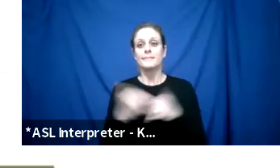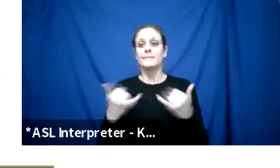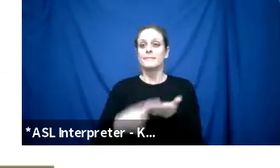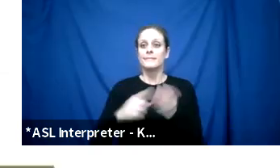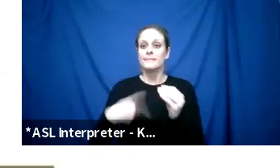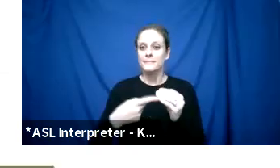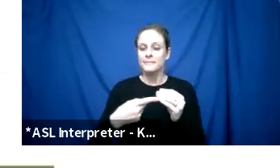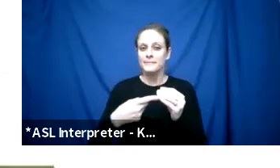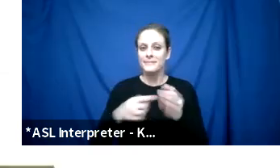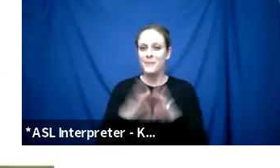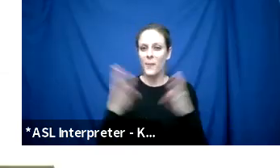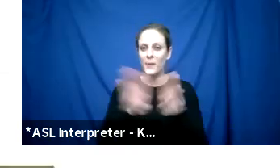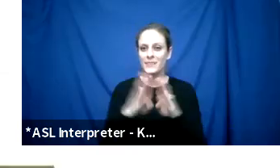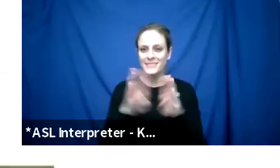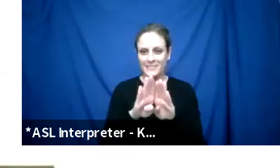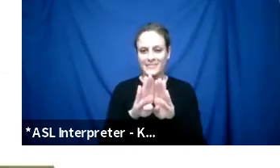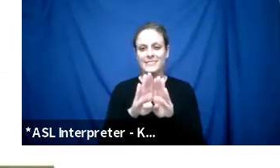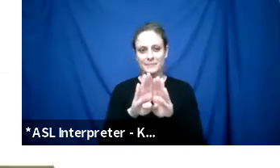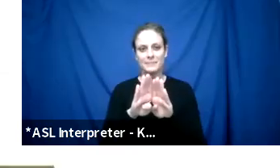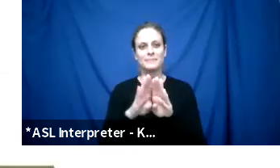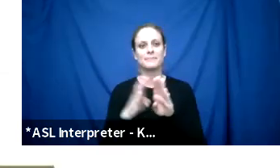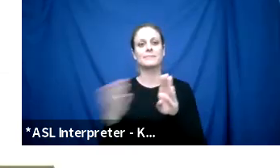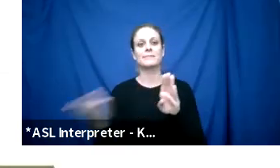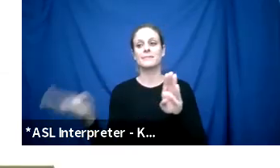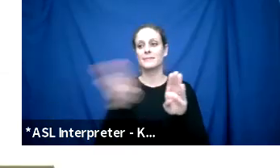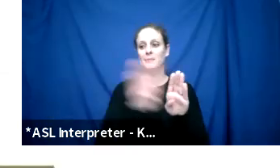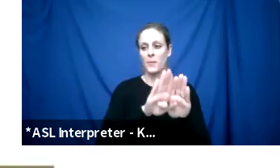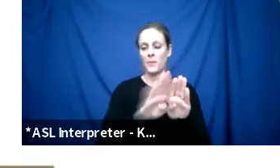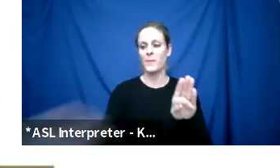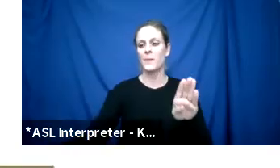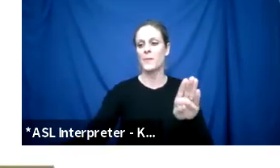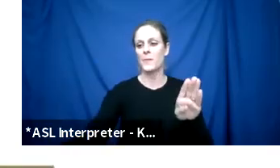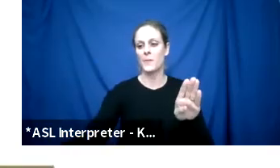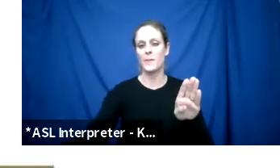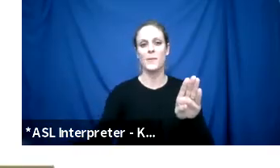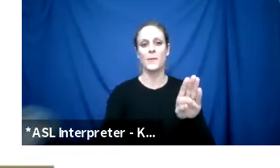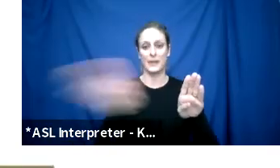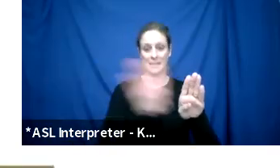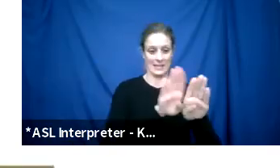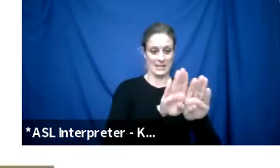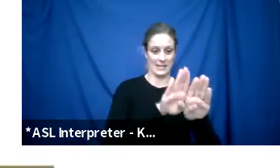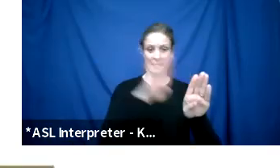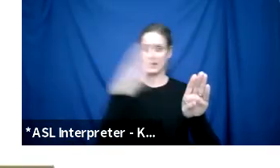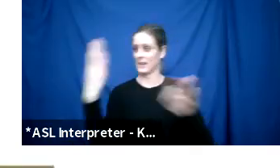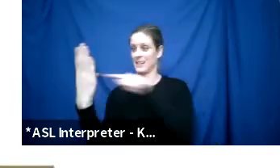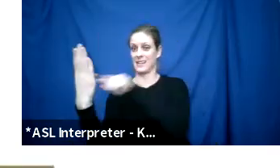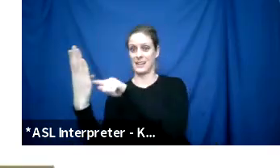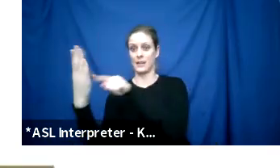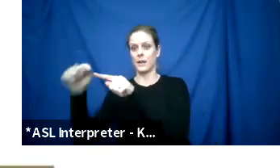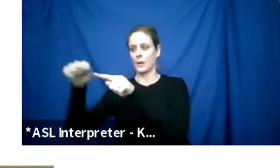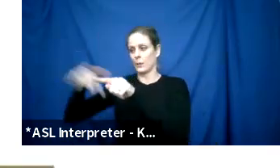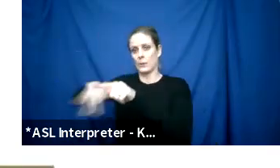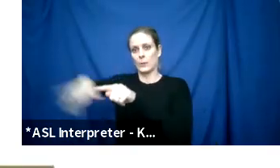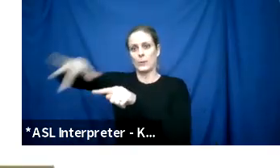bit about lat side clearance as it relates to doors. So there is a minimum requirement